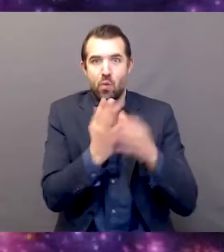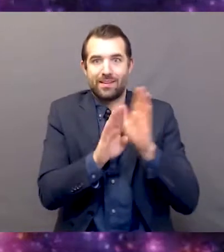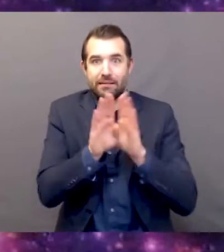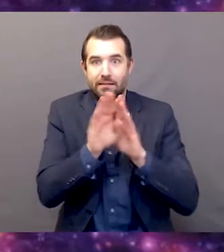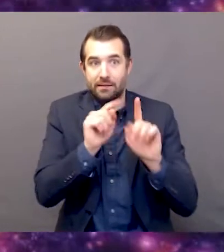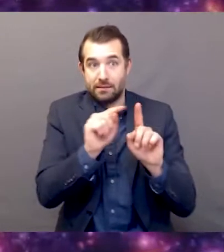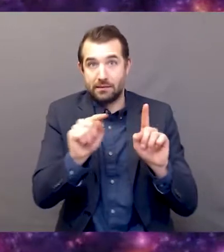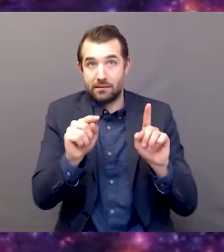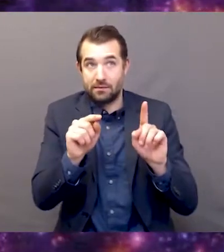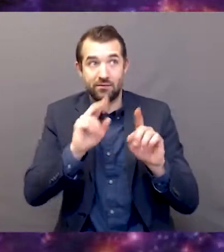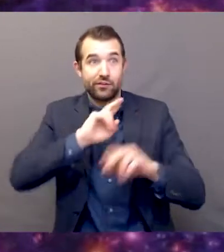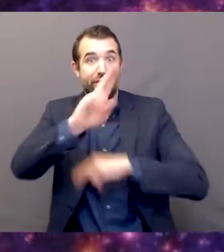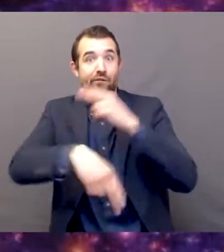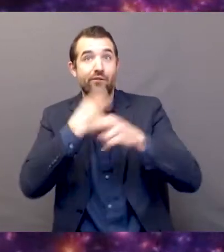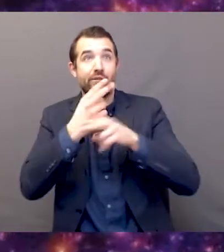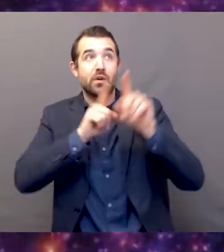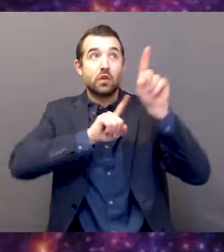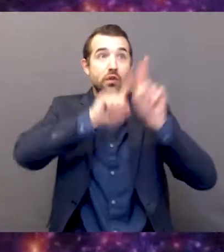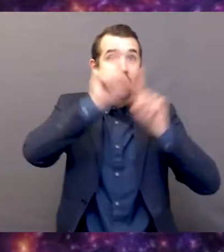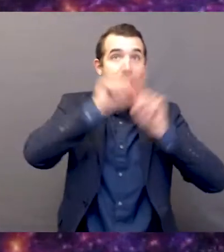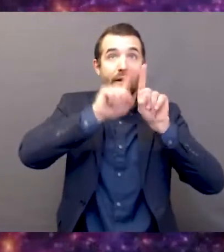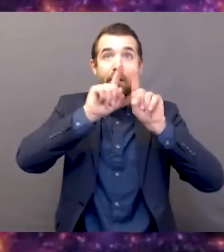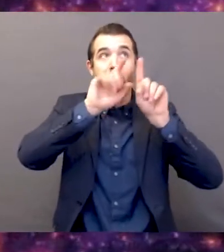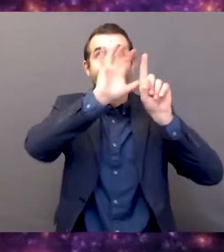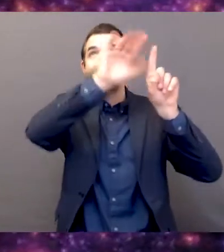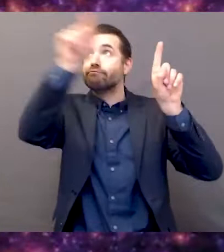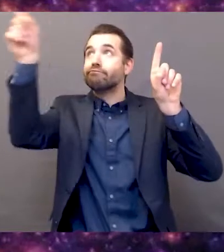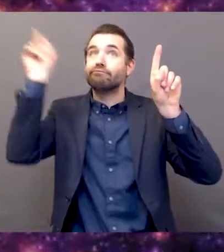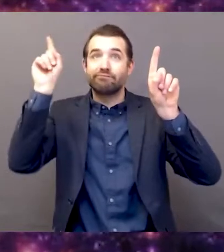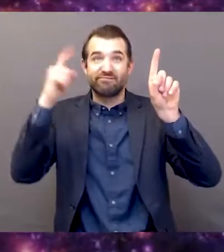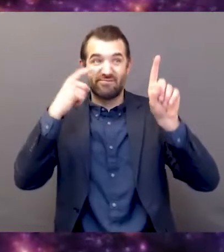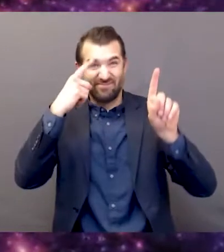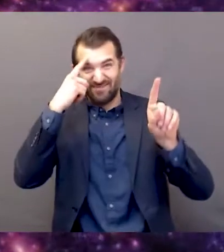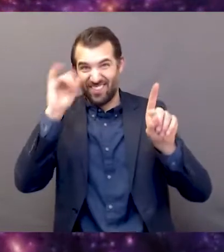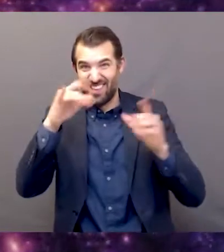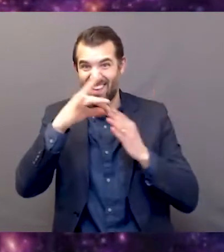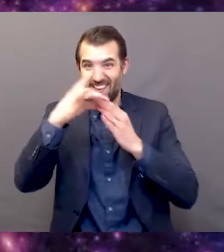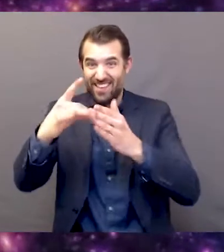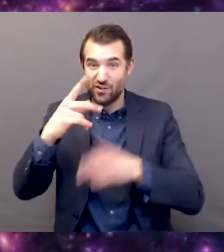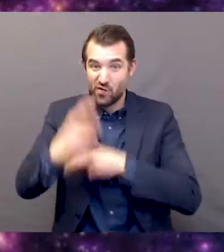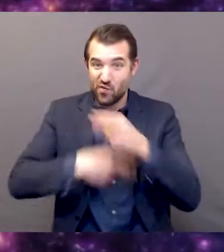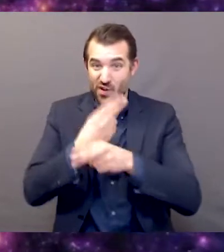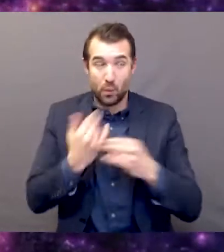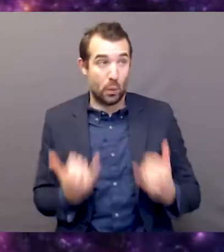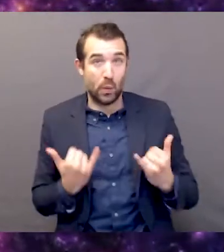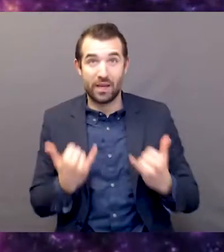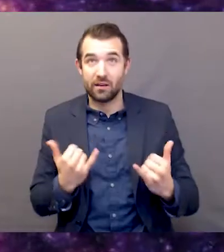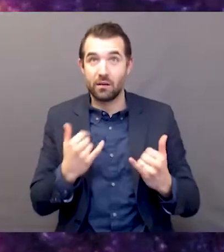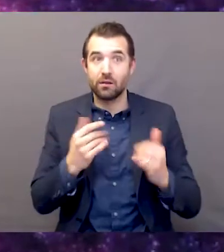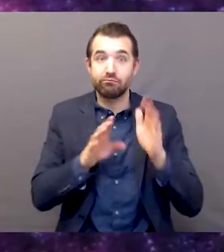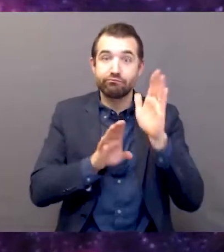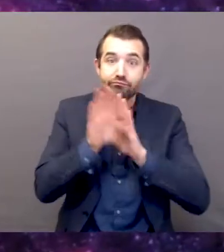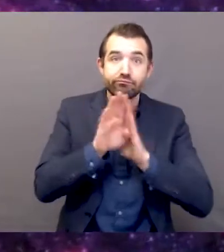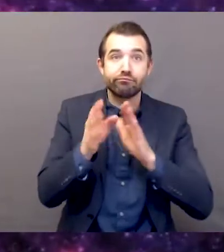universe, the galaxies and galaxy clusters that populate the universe today. Driven by gravity, these fluctuations set the stage for the